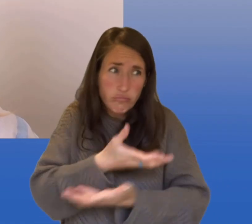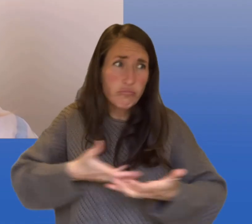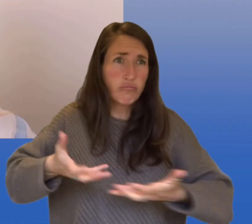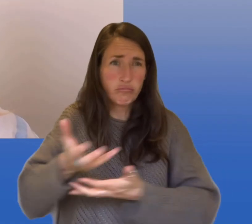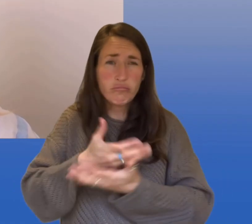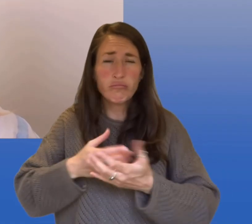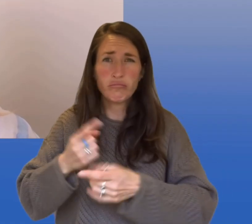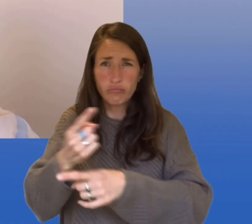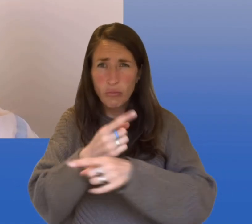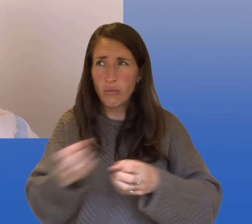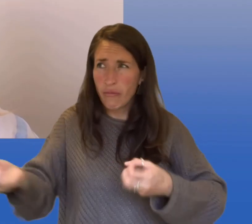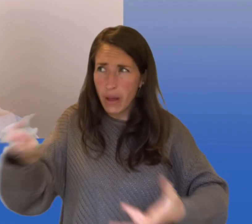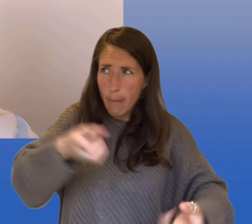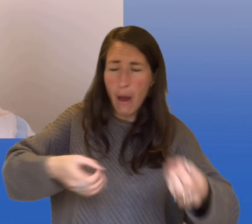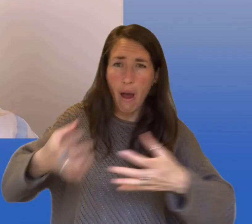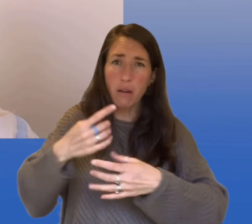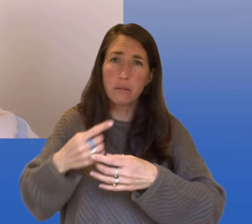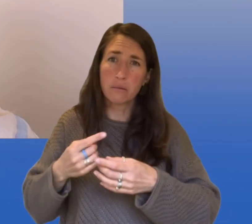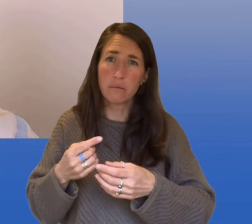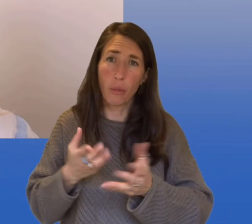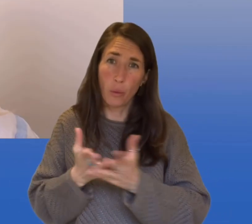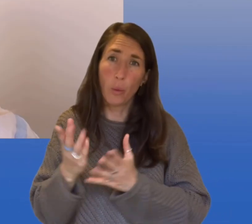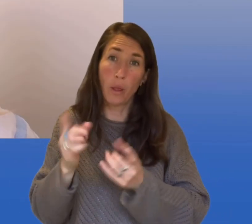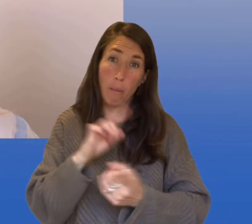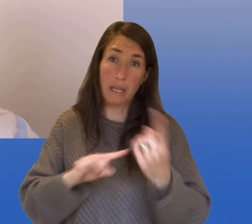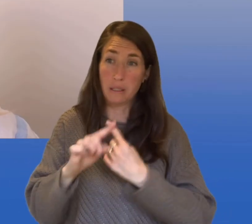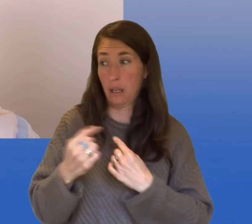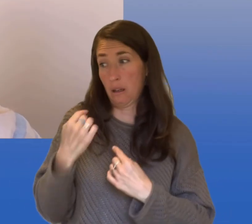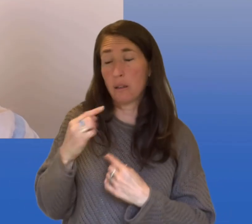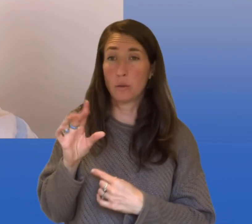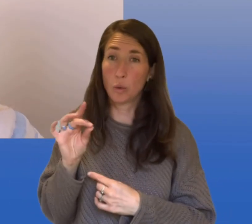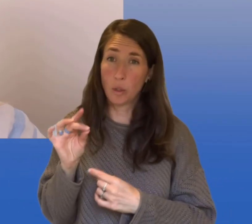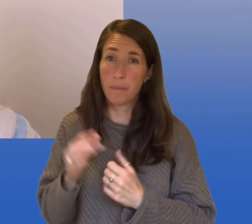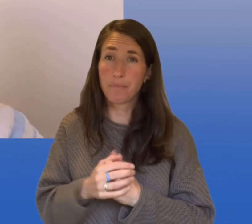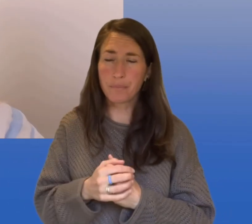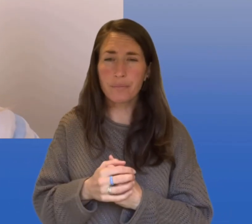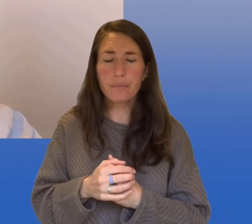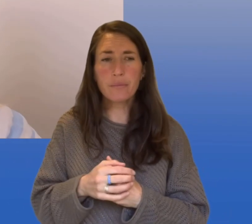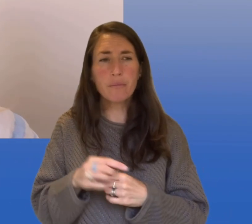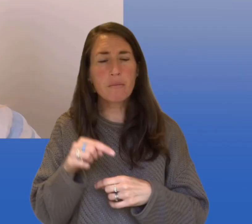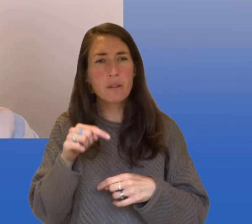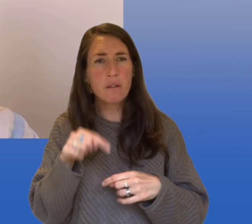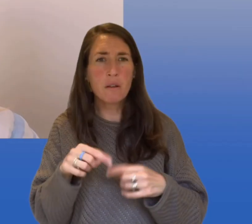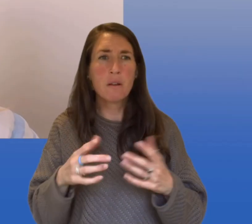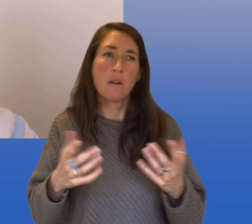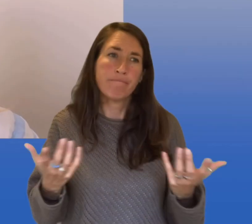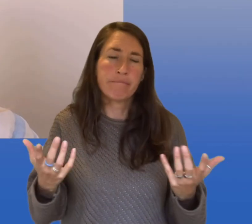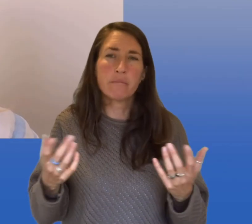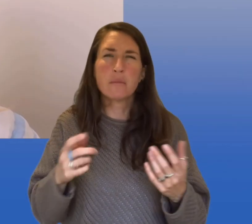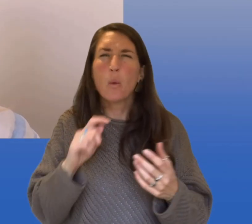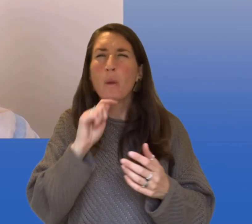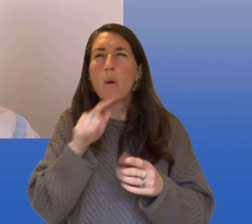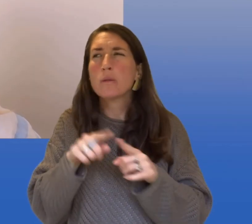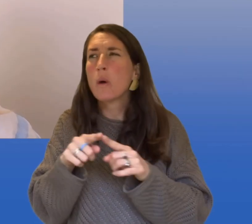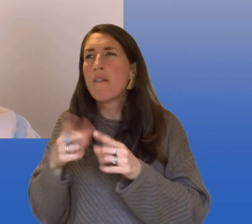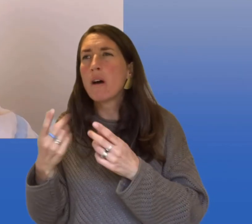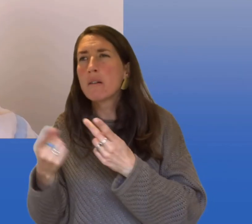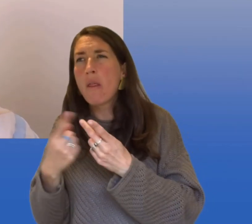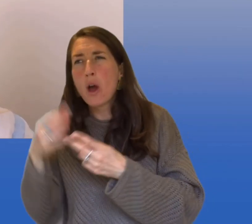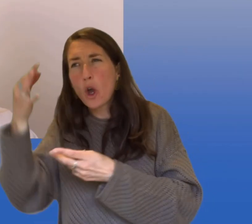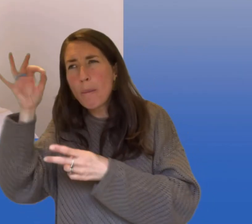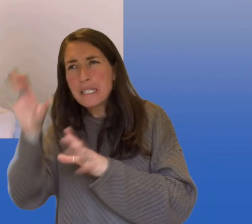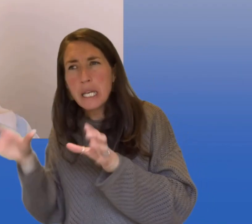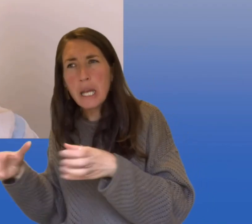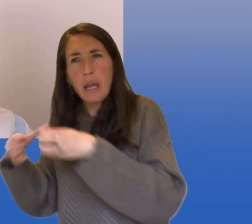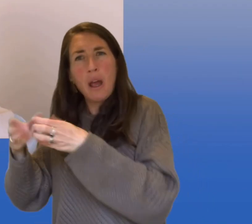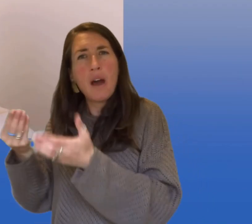about that at the board meeting on Tuesday as well. And again, more of that will come through. So we have a finance committee